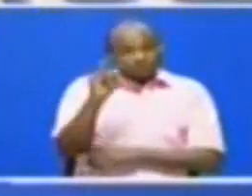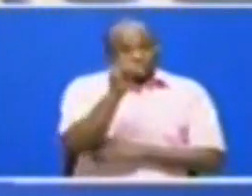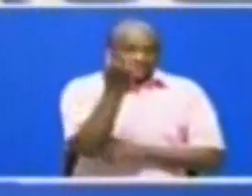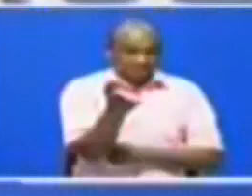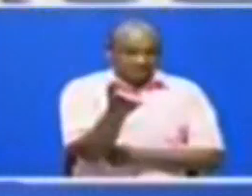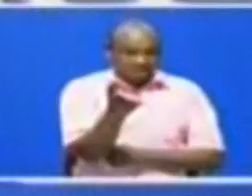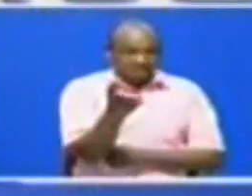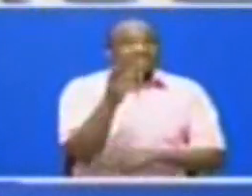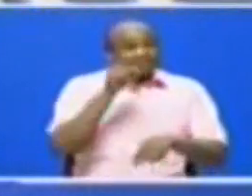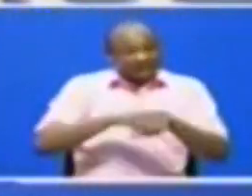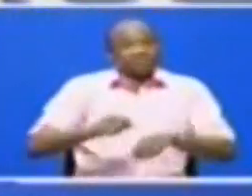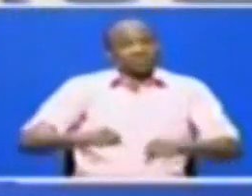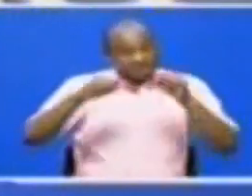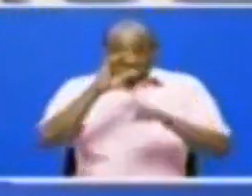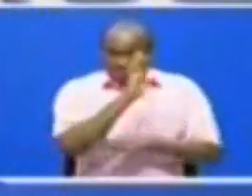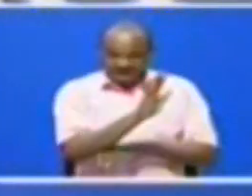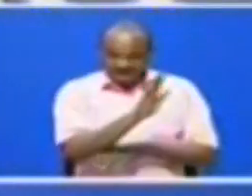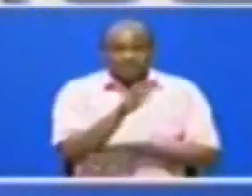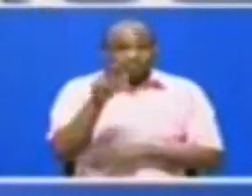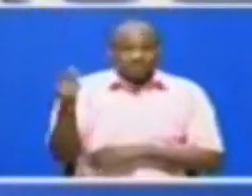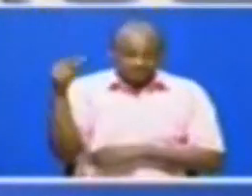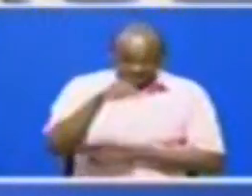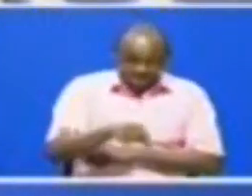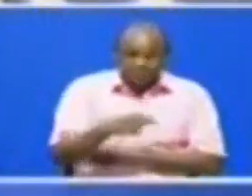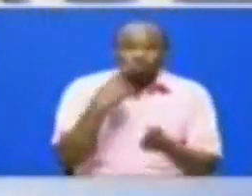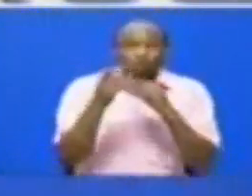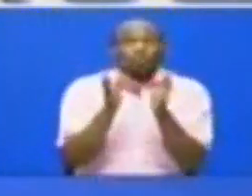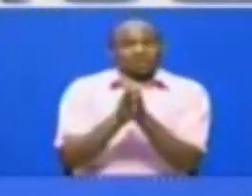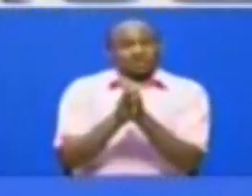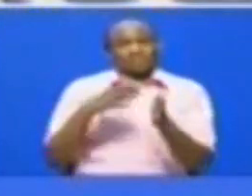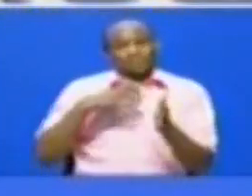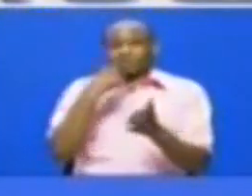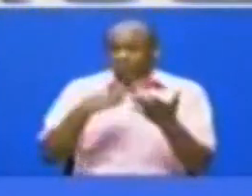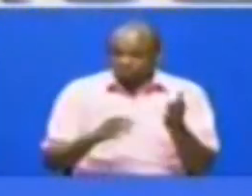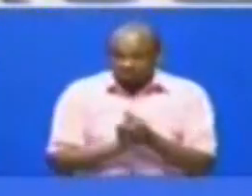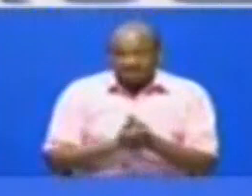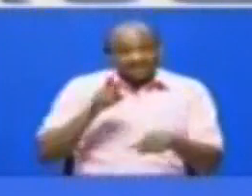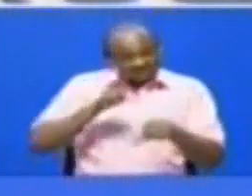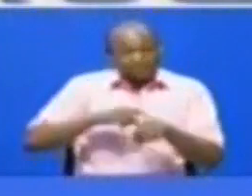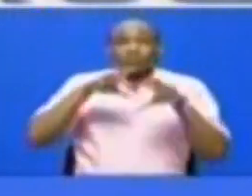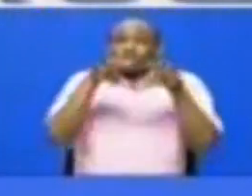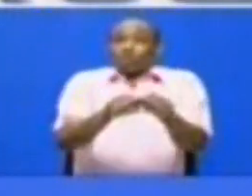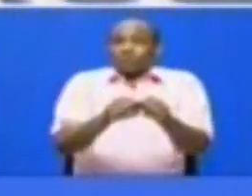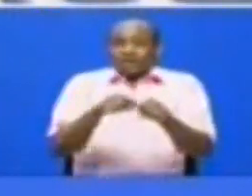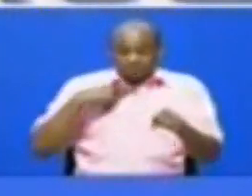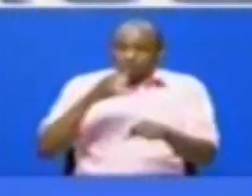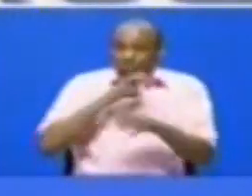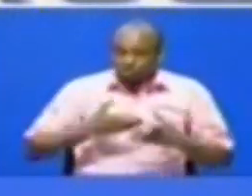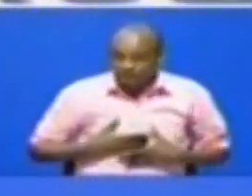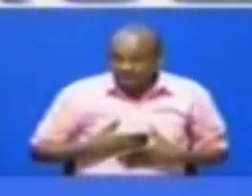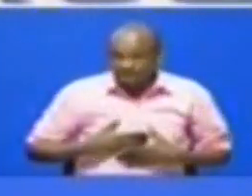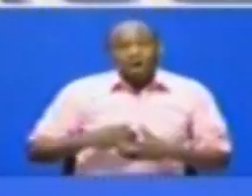And when Chairman Chebukati came to the podium and spoke to the nation, he said, when we took over as commissioners,